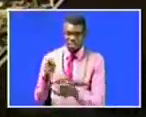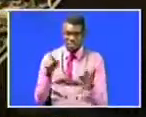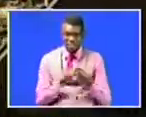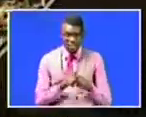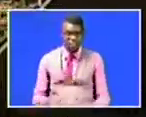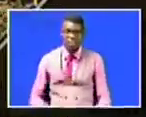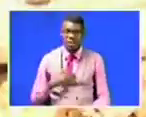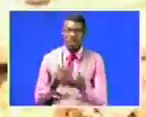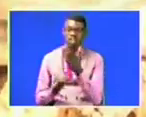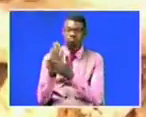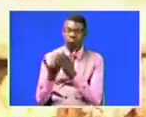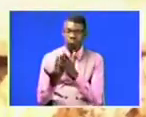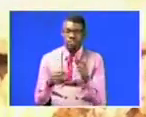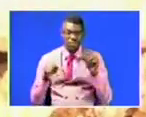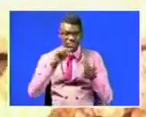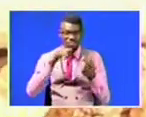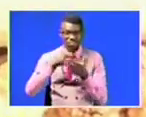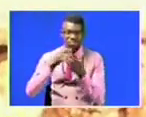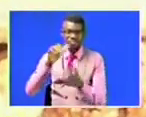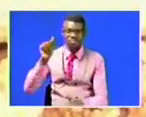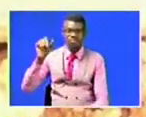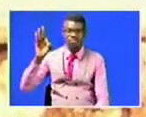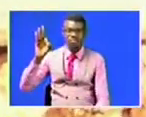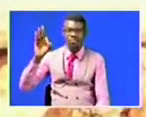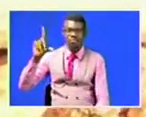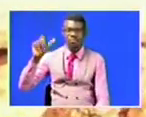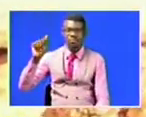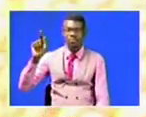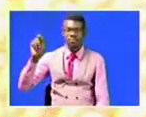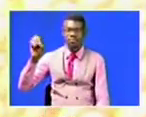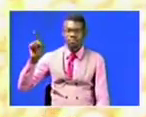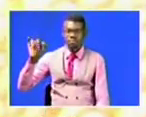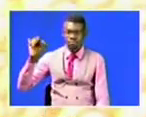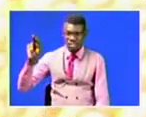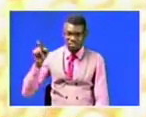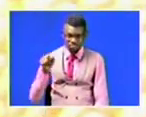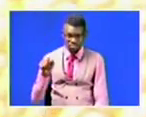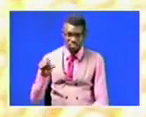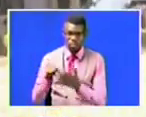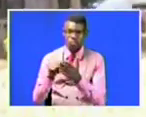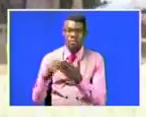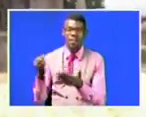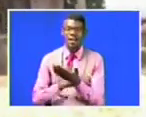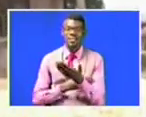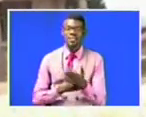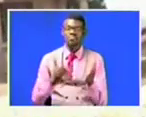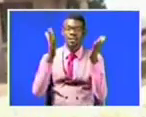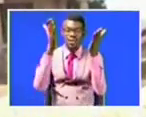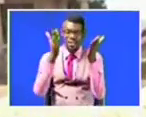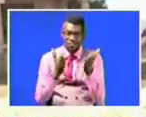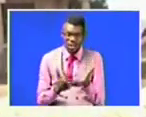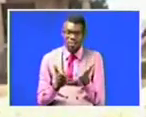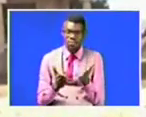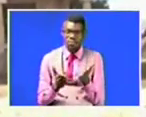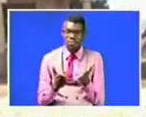crops. Myotoxins include aflatoxin, which are known human carcinogens. Rift Valley is known to be the breadbasket of the